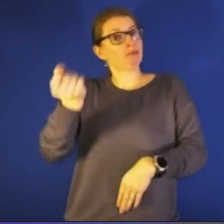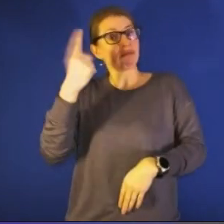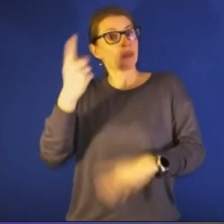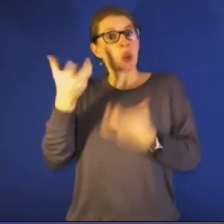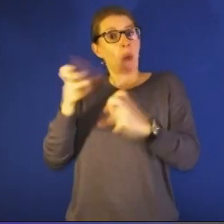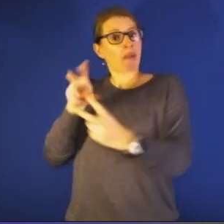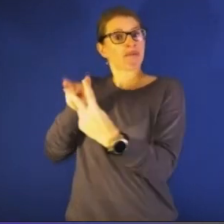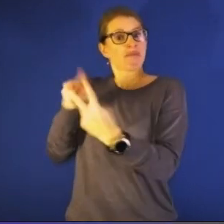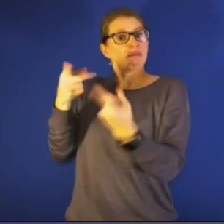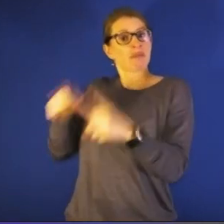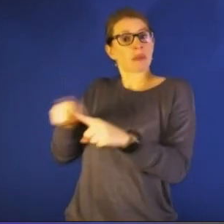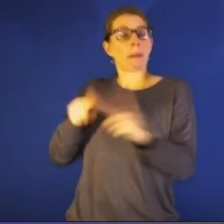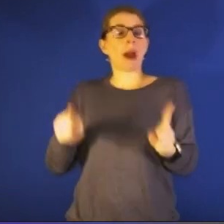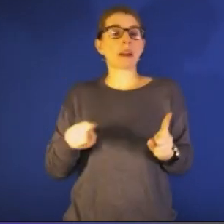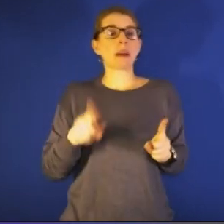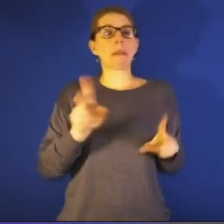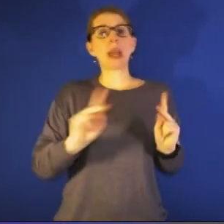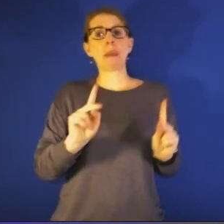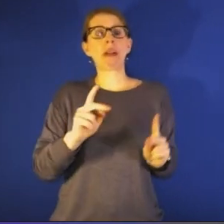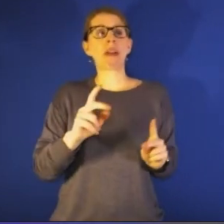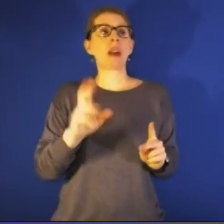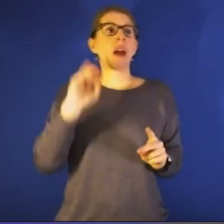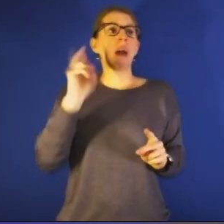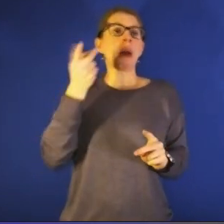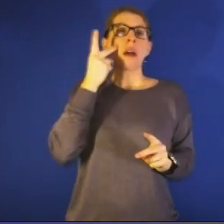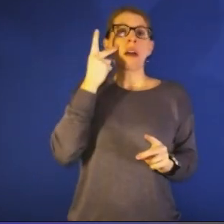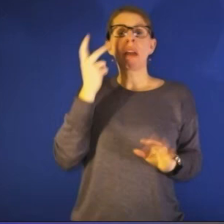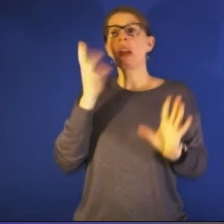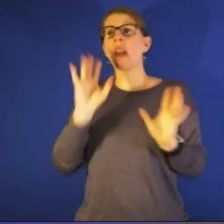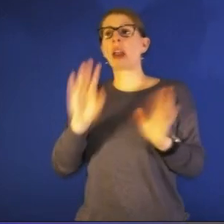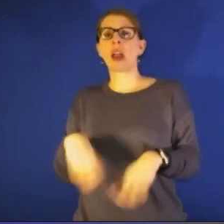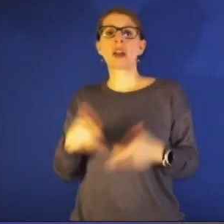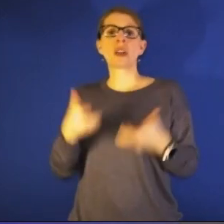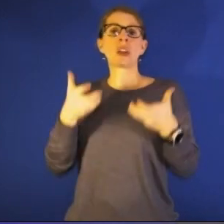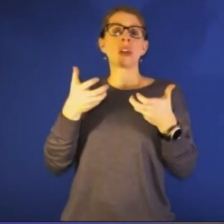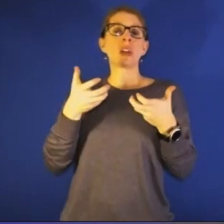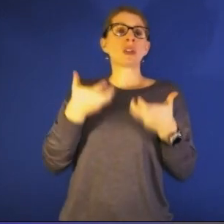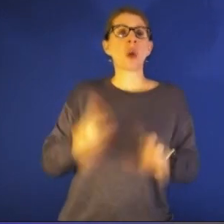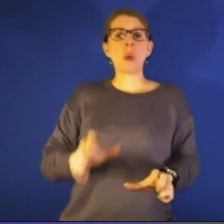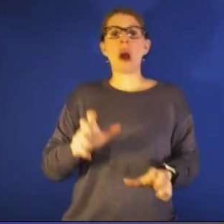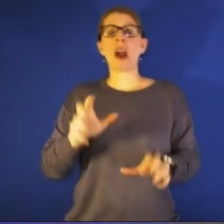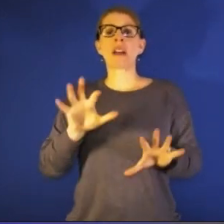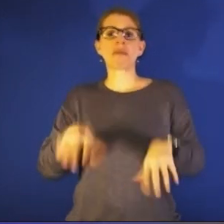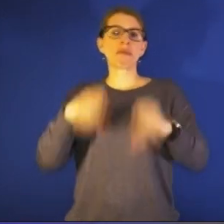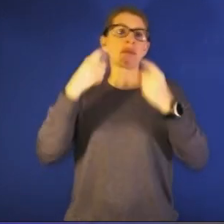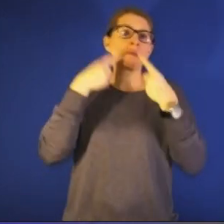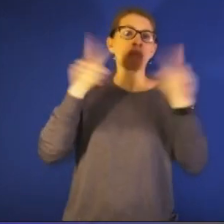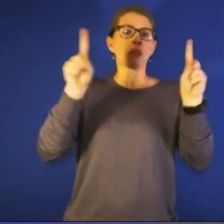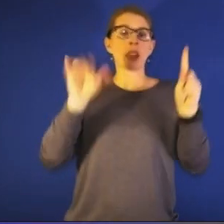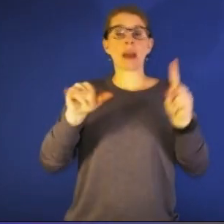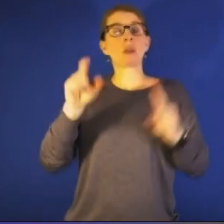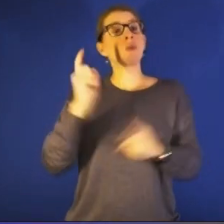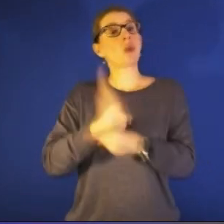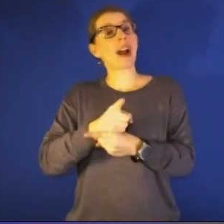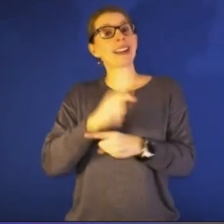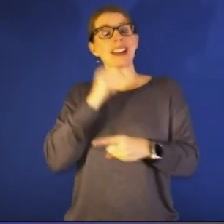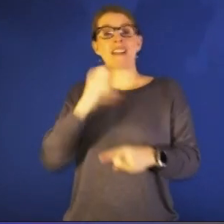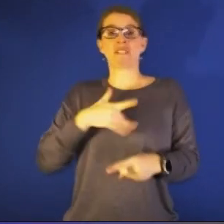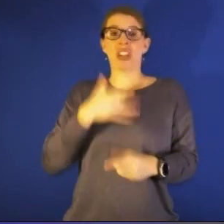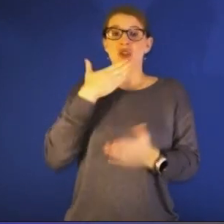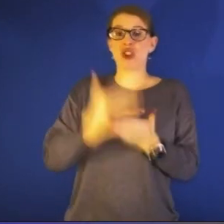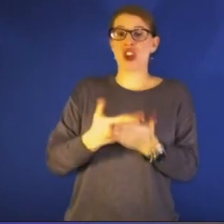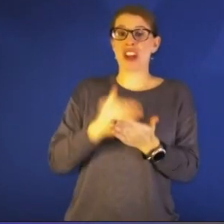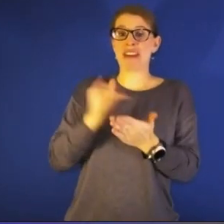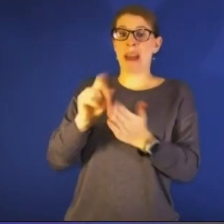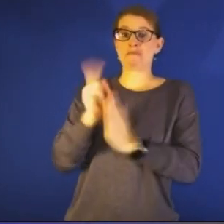folks say that, gee, it's politically unpalatable, nobody wants to do it. Right. At that point in time, maybe it doesn't feel very good. But if